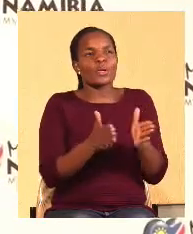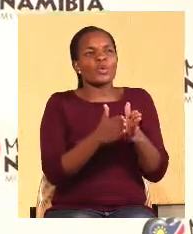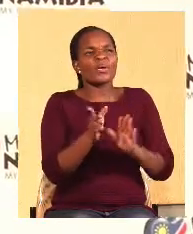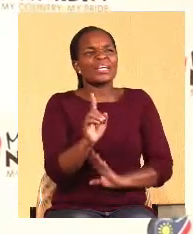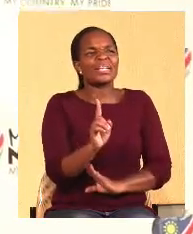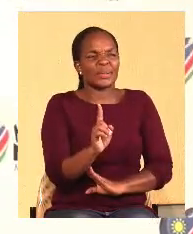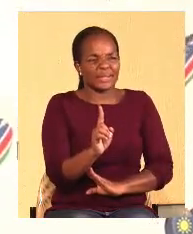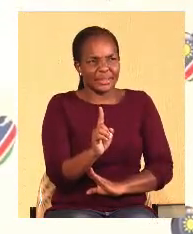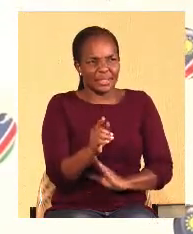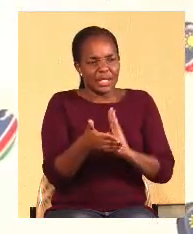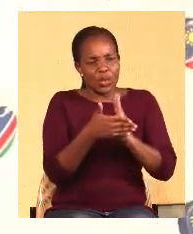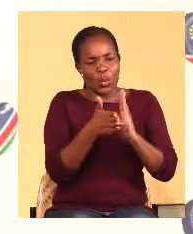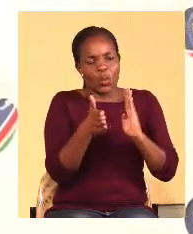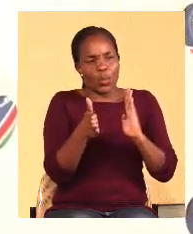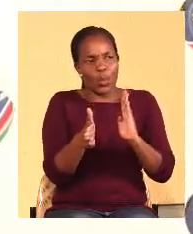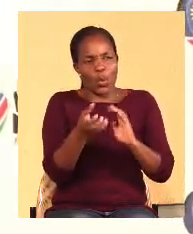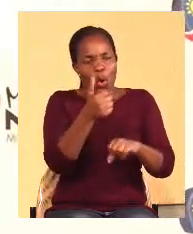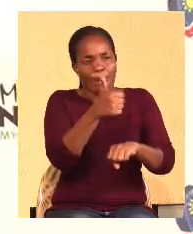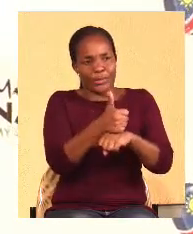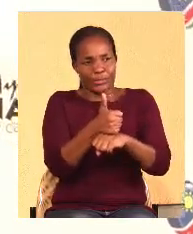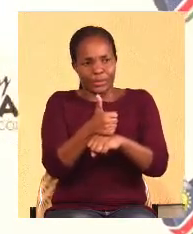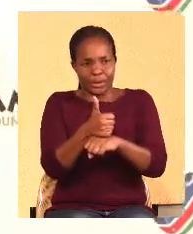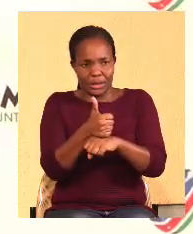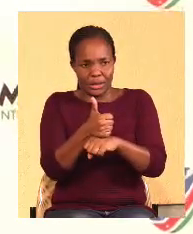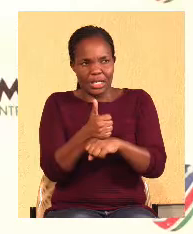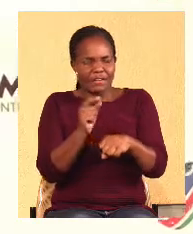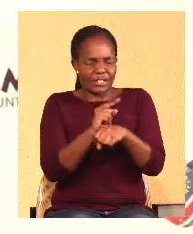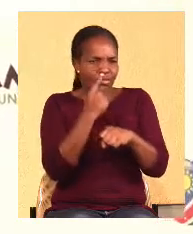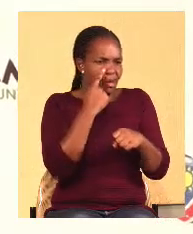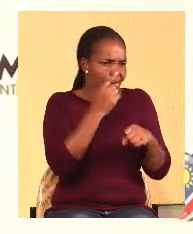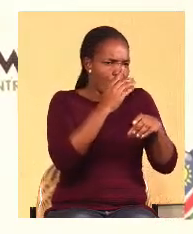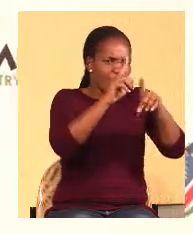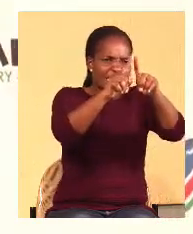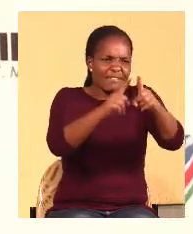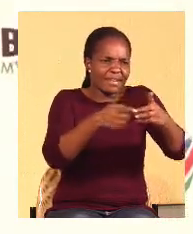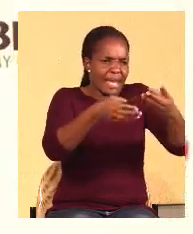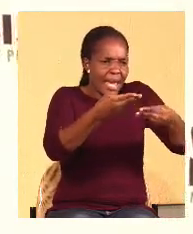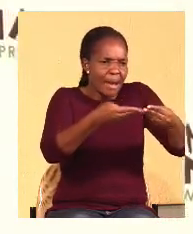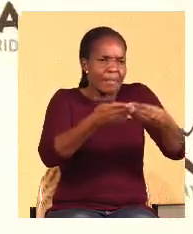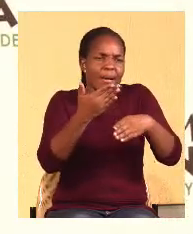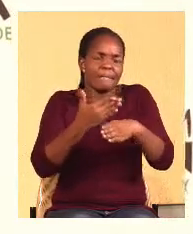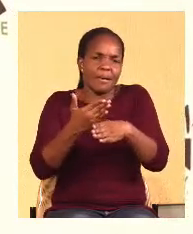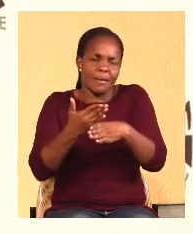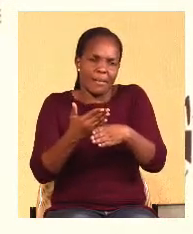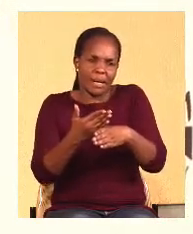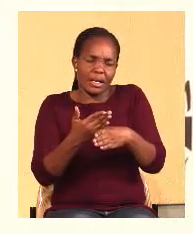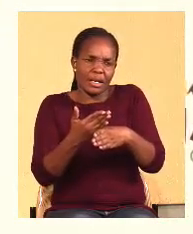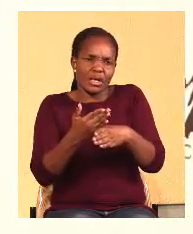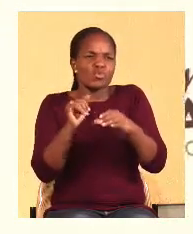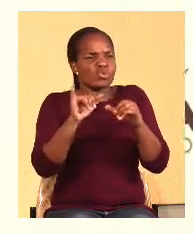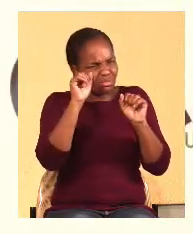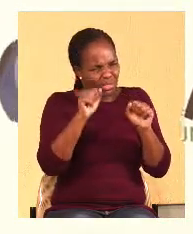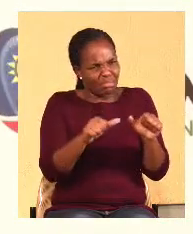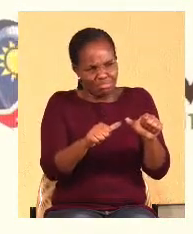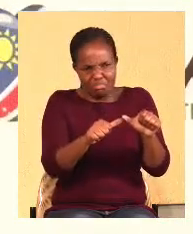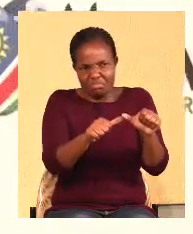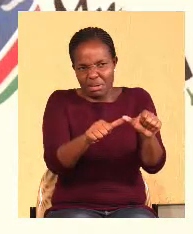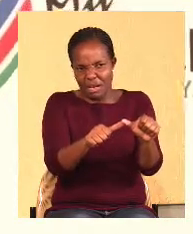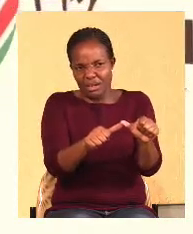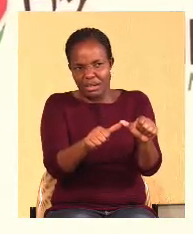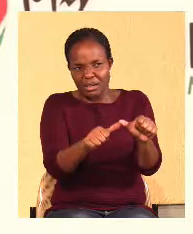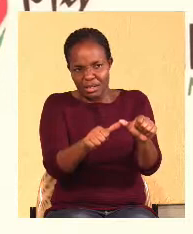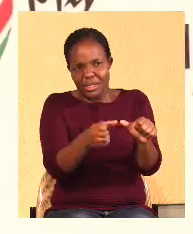have looked at various economic activities that could be opened up without necessarily risking the lives of